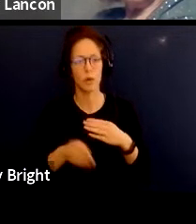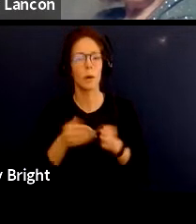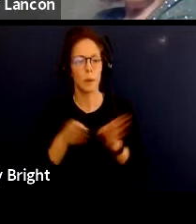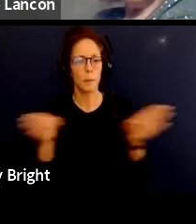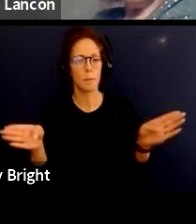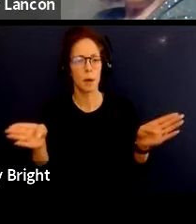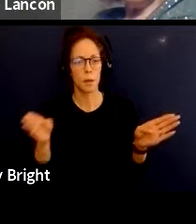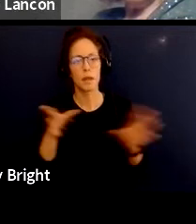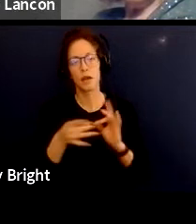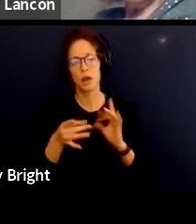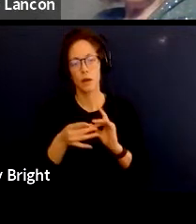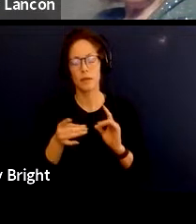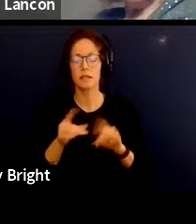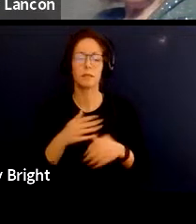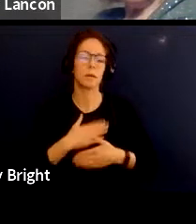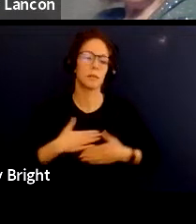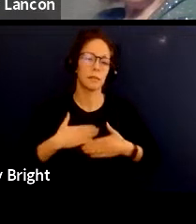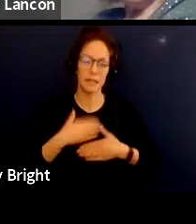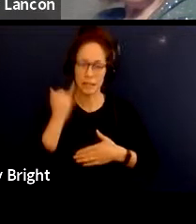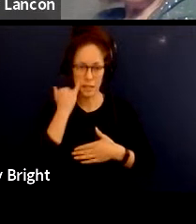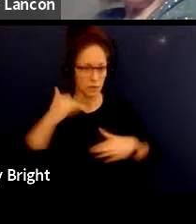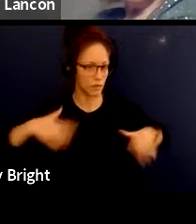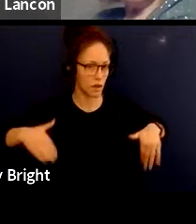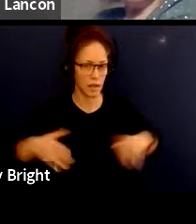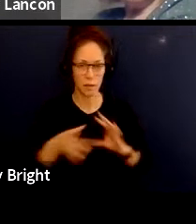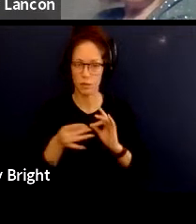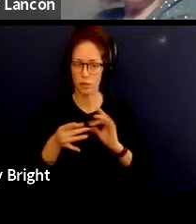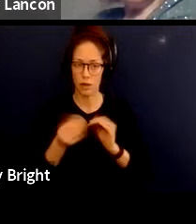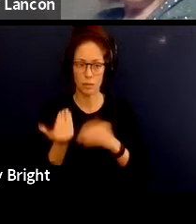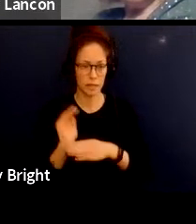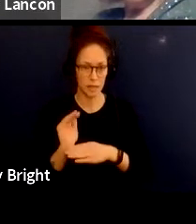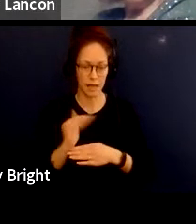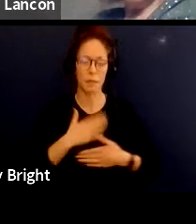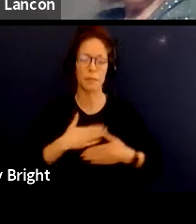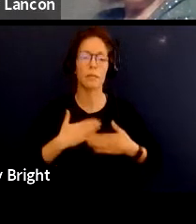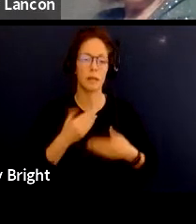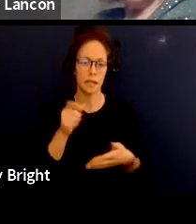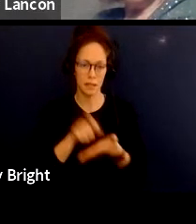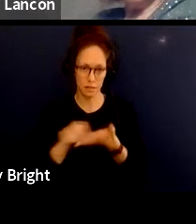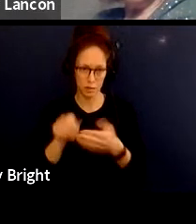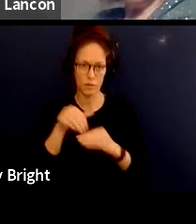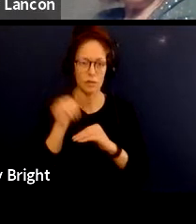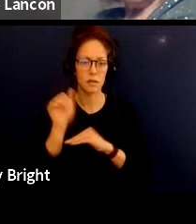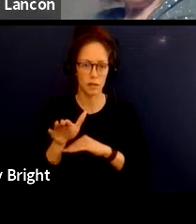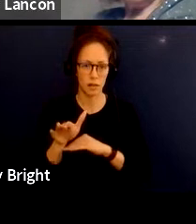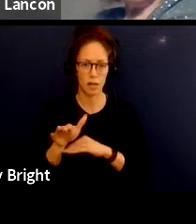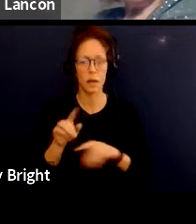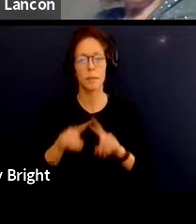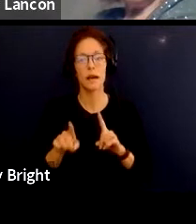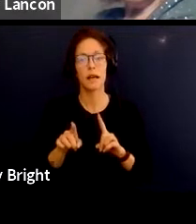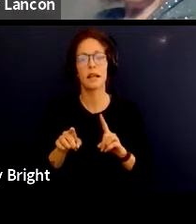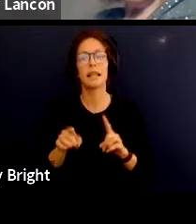please write to us if you weren't able to do that, and we will be available at the next board meeting, but let's listen to